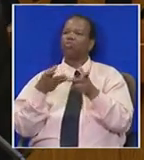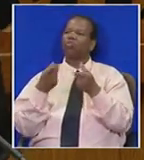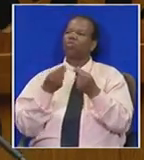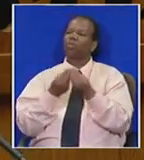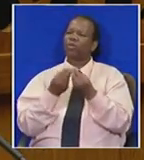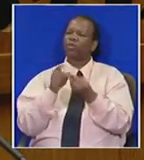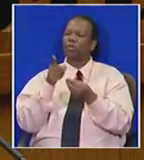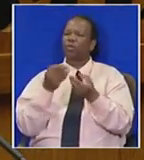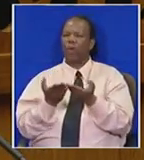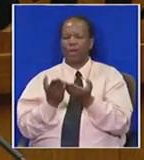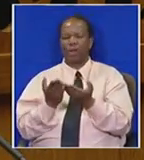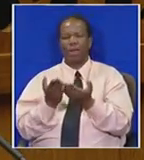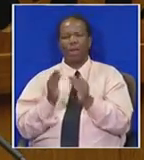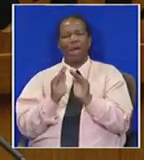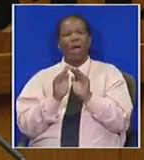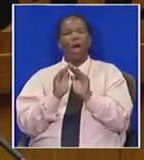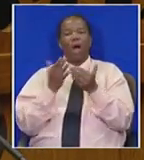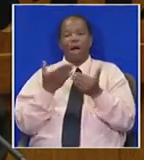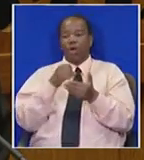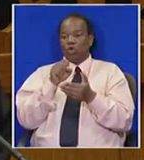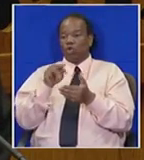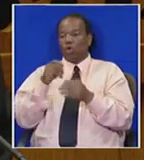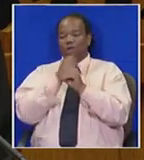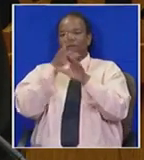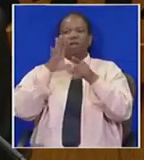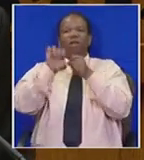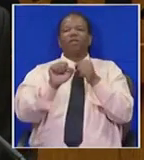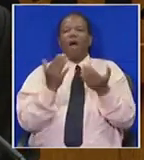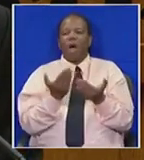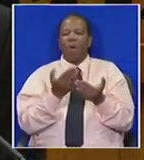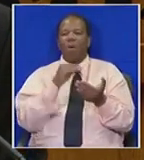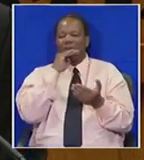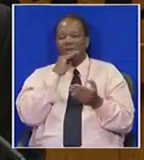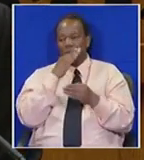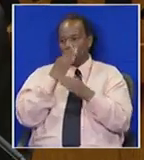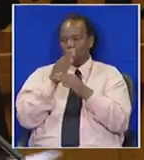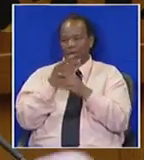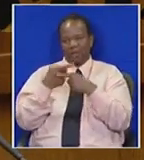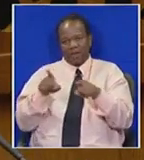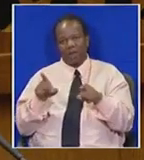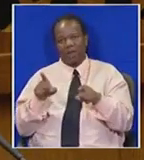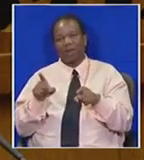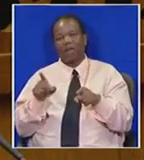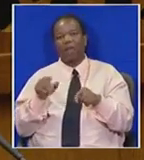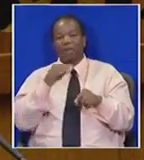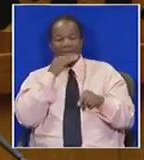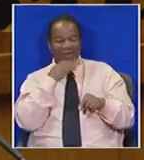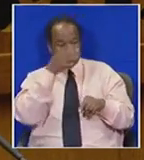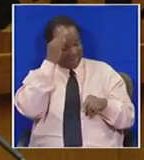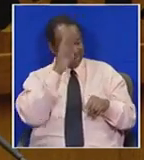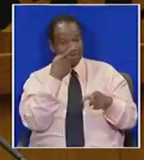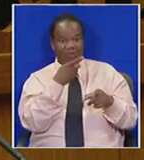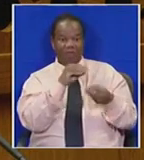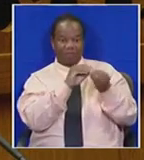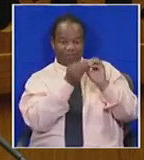To achieve this vision of SONA, we must work differently. It requires renewal within the state. In the